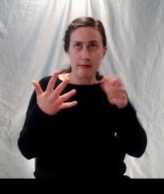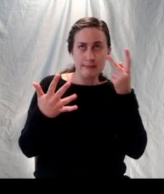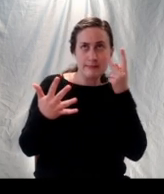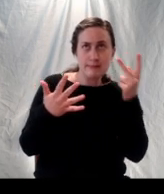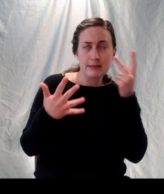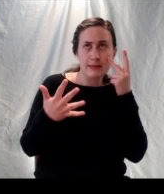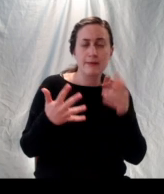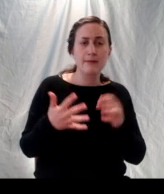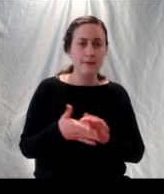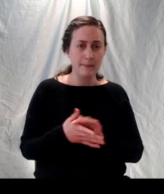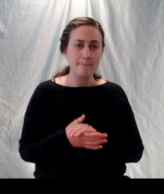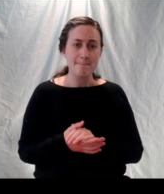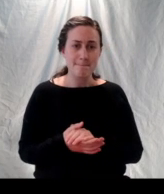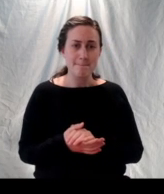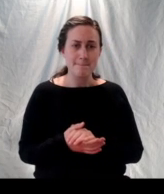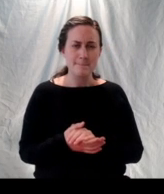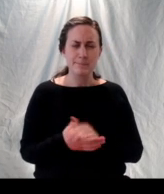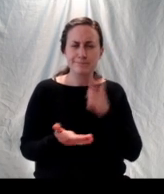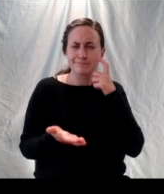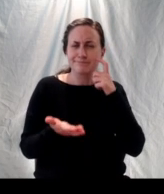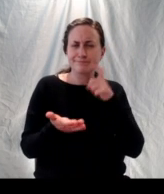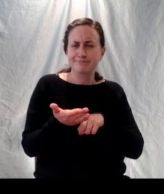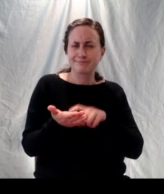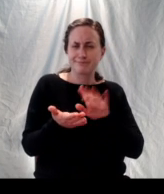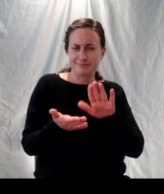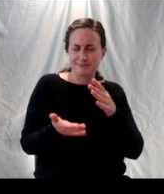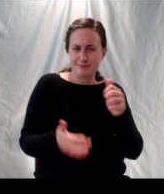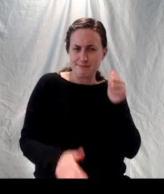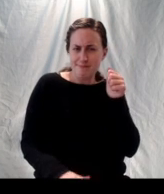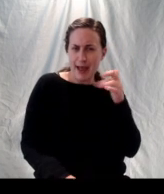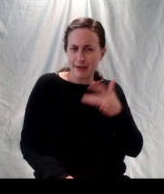Okay, now, what about the smells that you can smell?